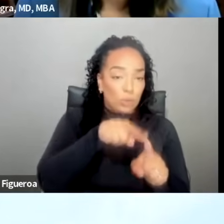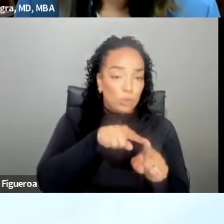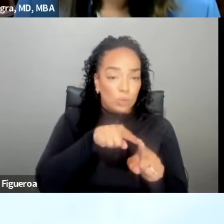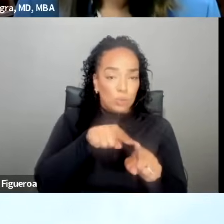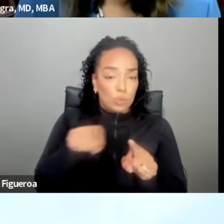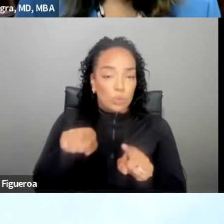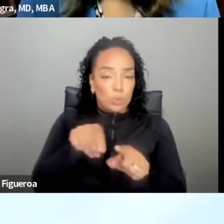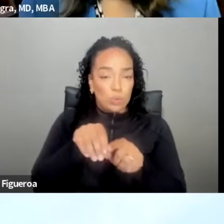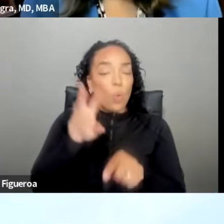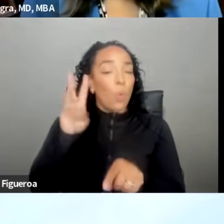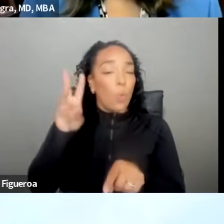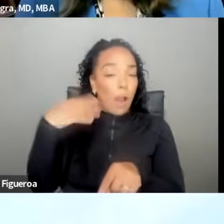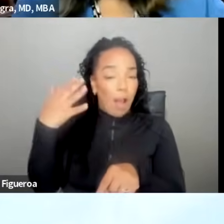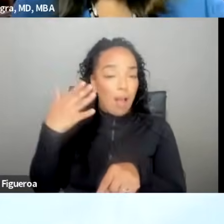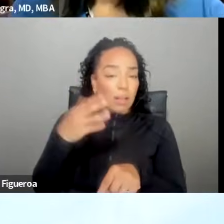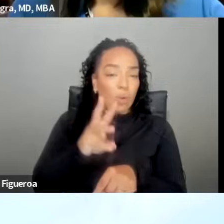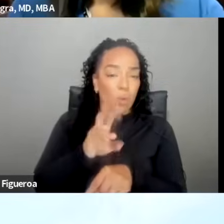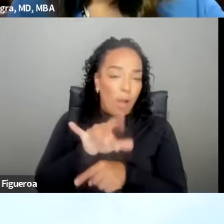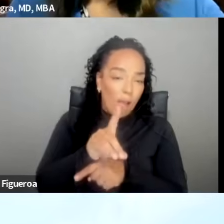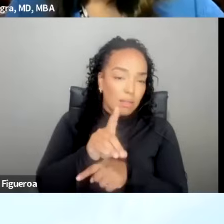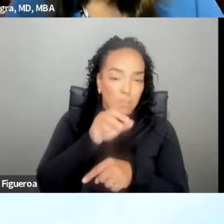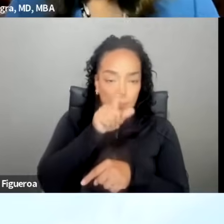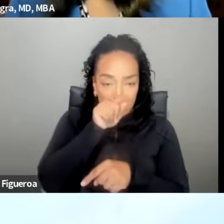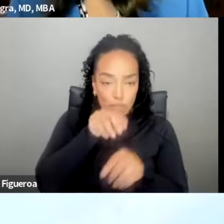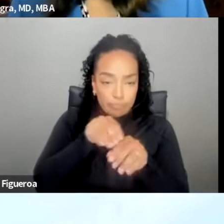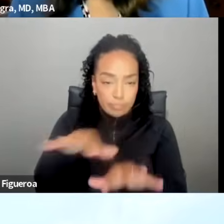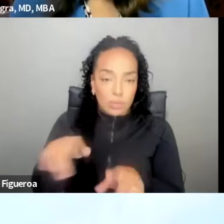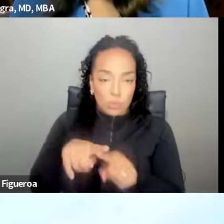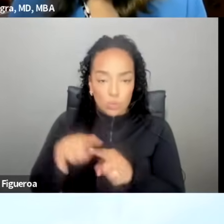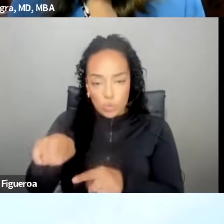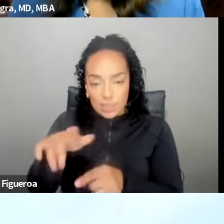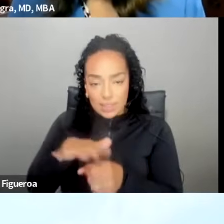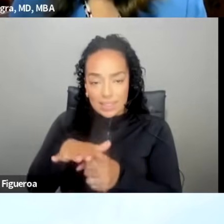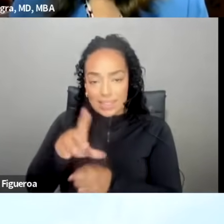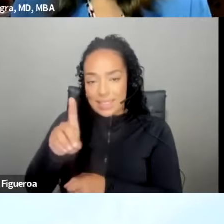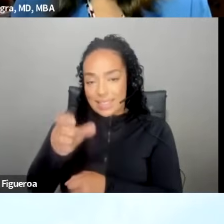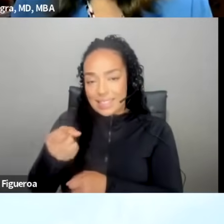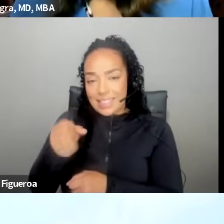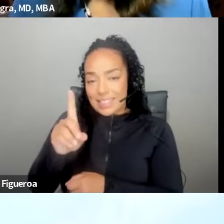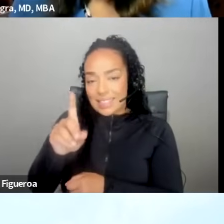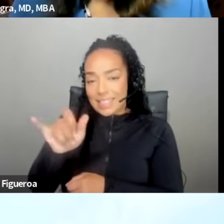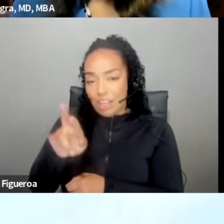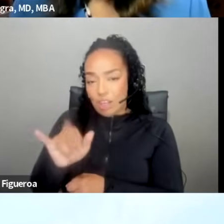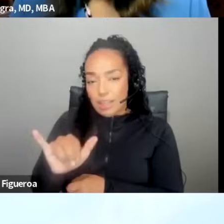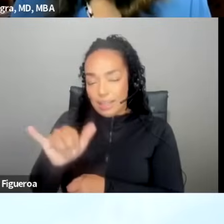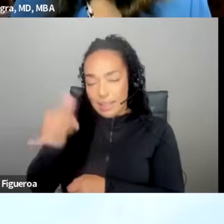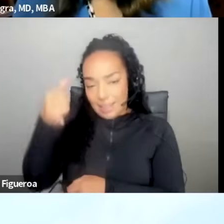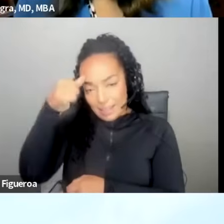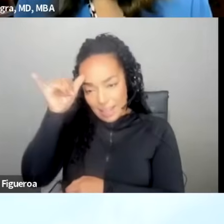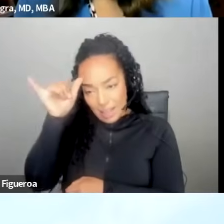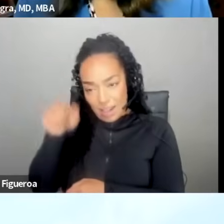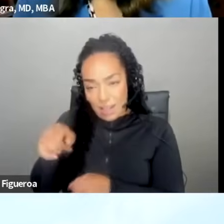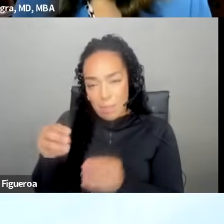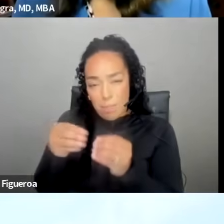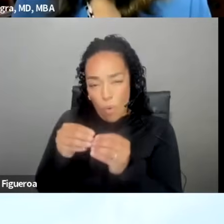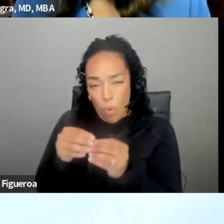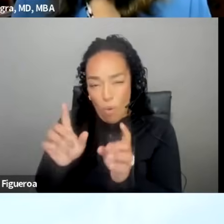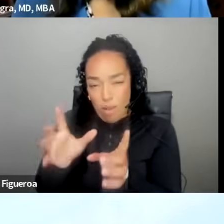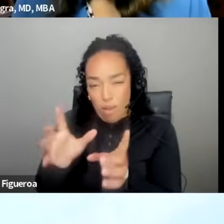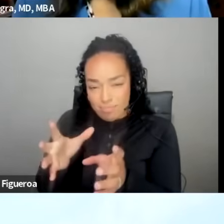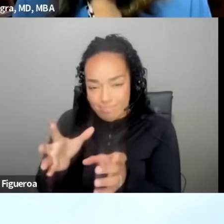cattle. Likely, this has to do with the management of dairy cattle being in much more confined